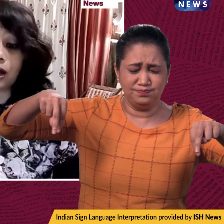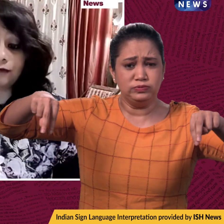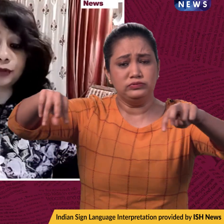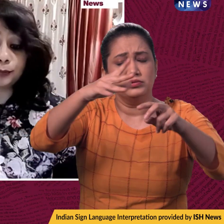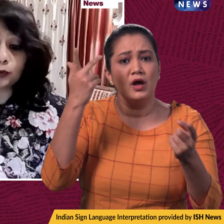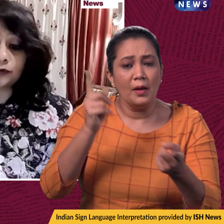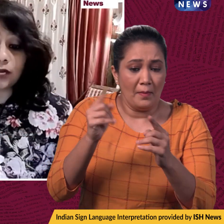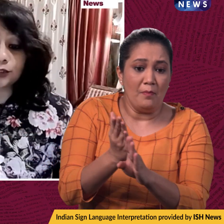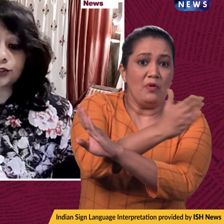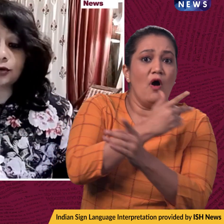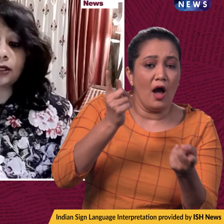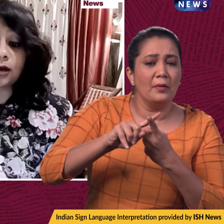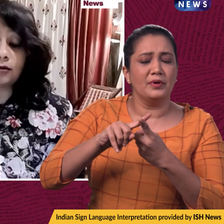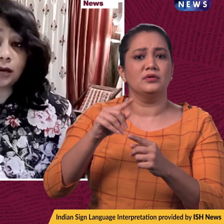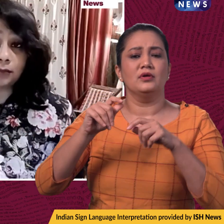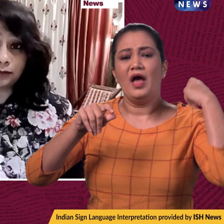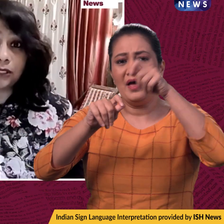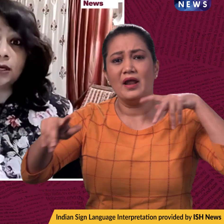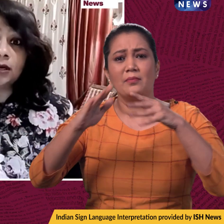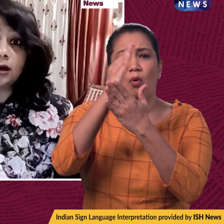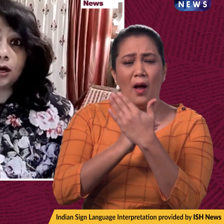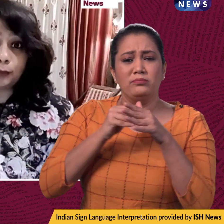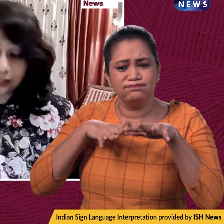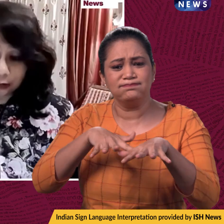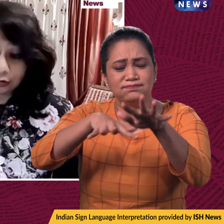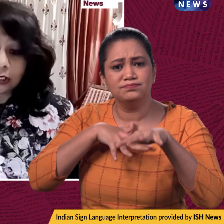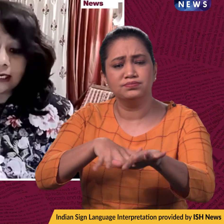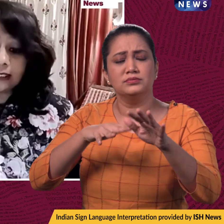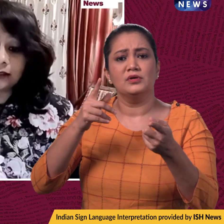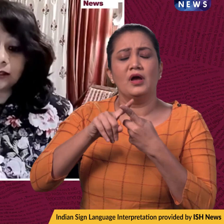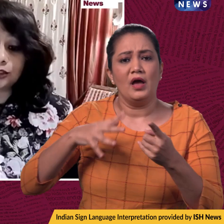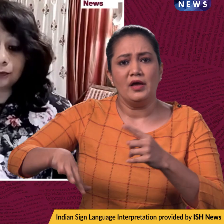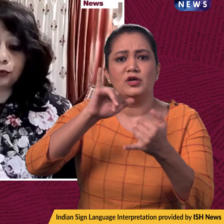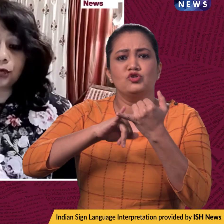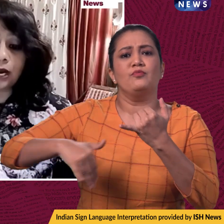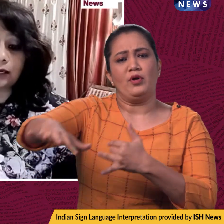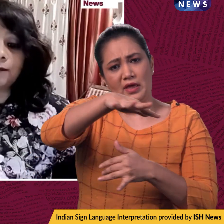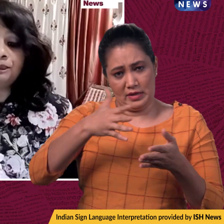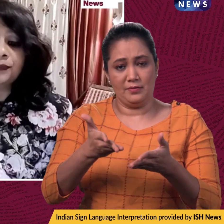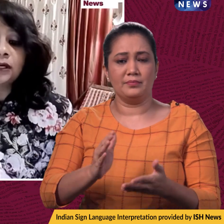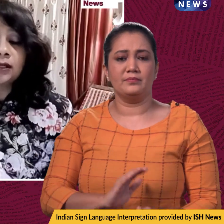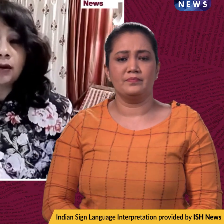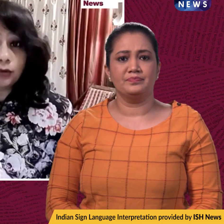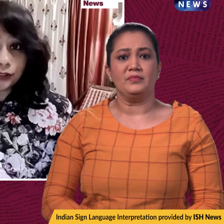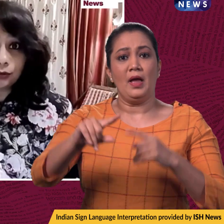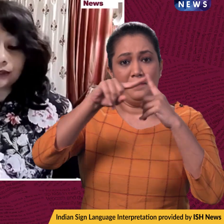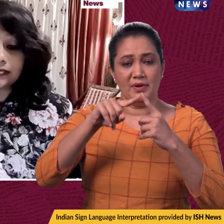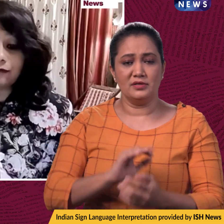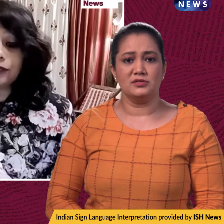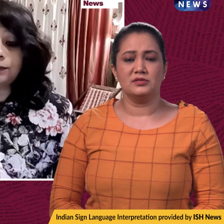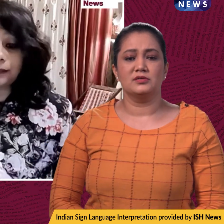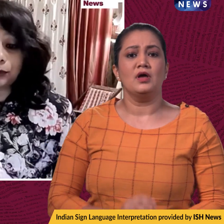numbers after reports of clashes during a Ram Navami procession in the Shibpur area.